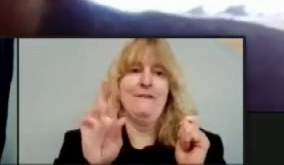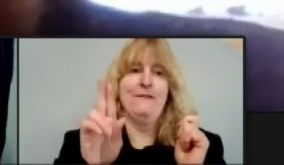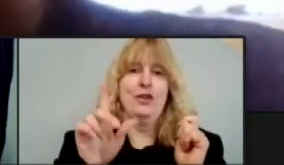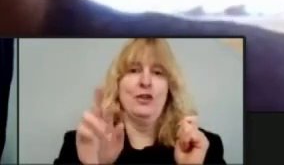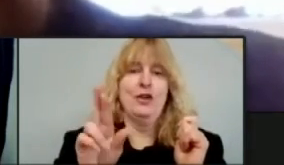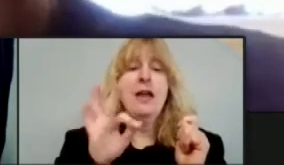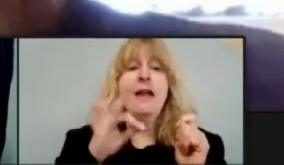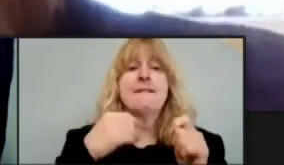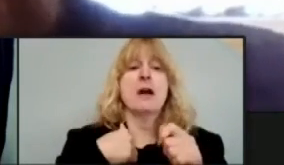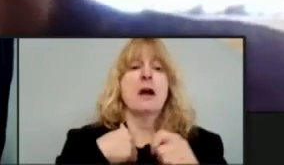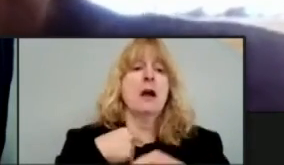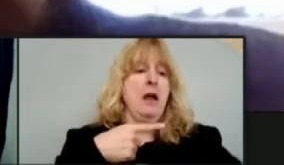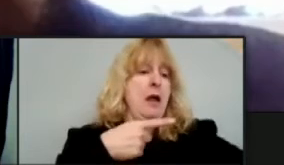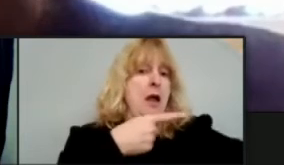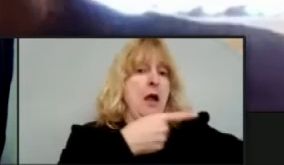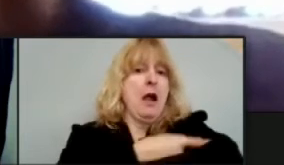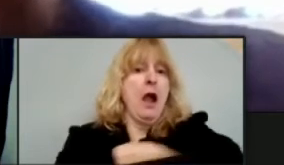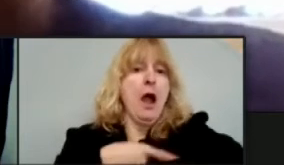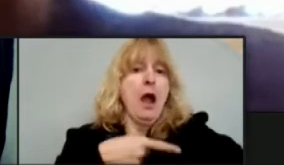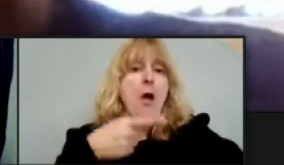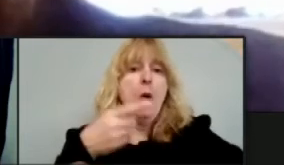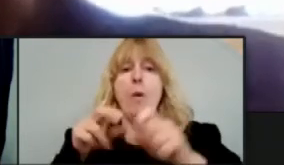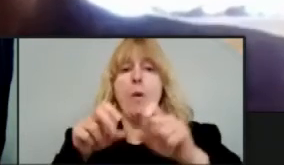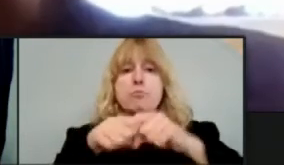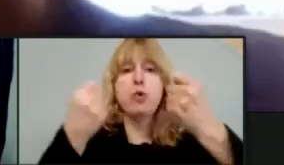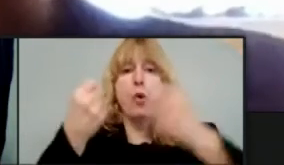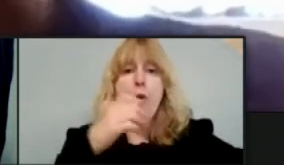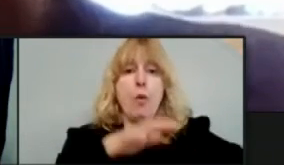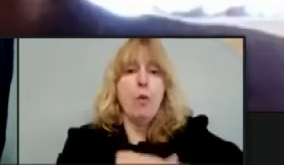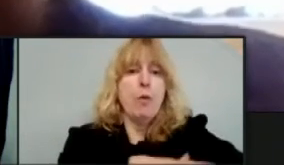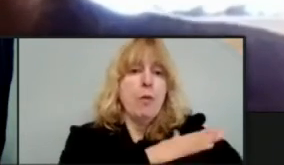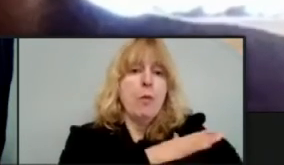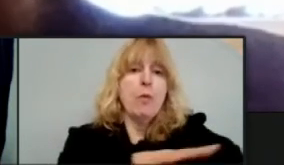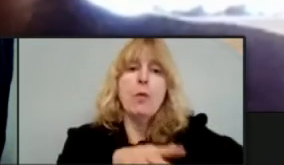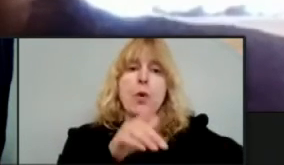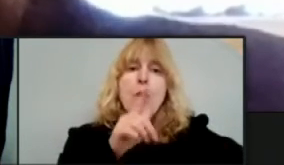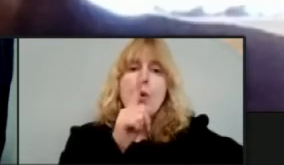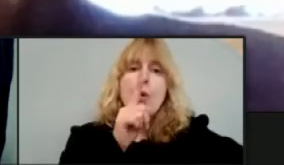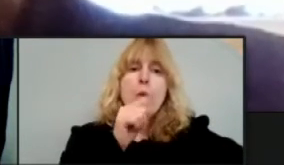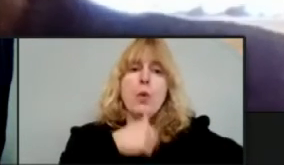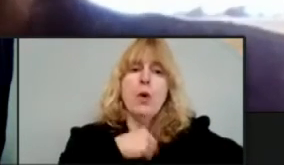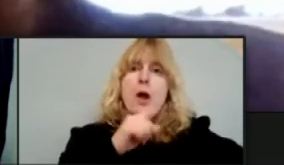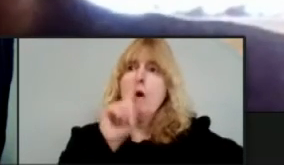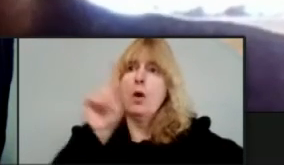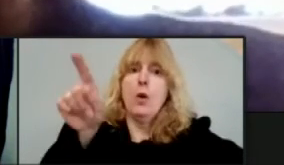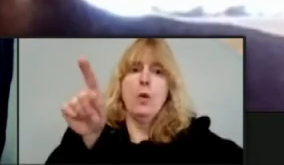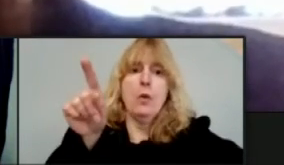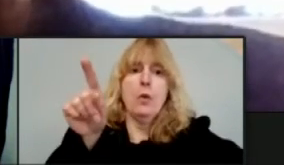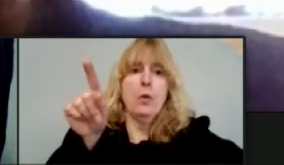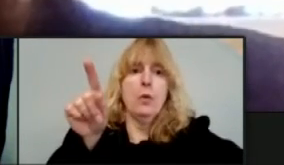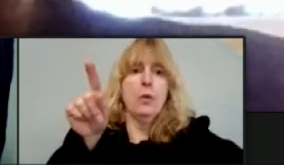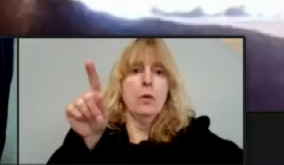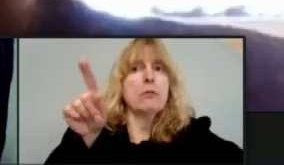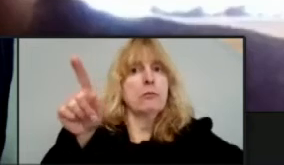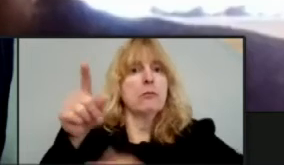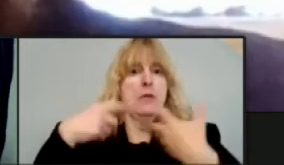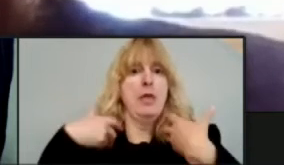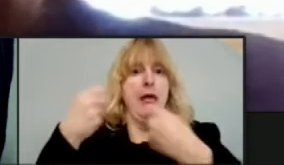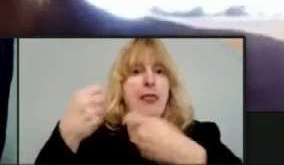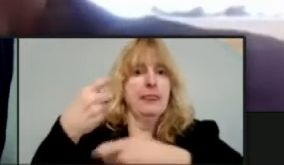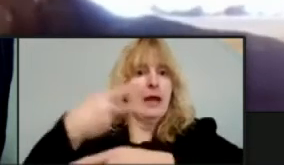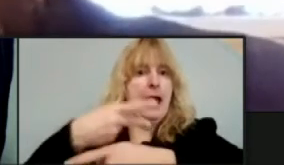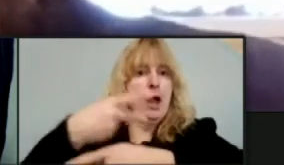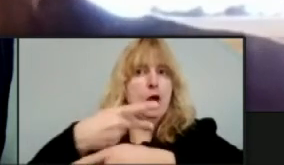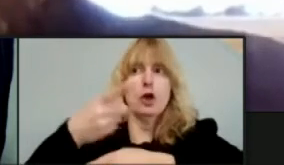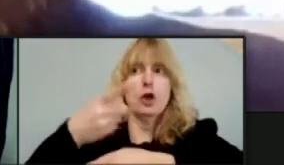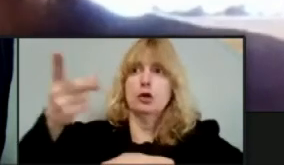arm or something like that, who am I going to go to get information and how to fix that? It's going to be to my healthcare provider. So I